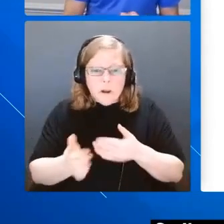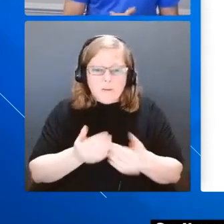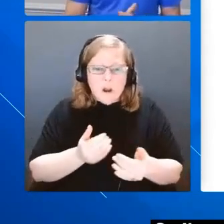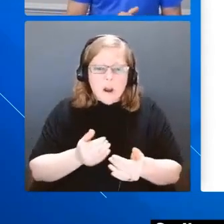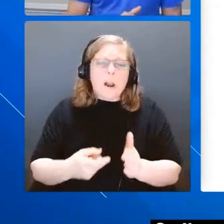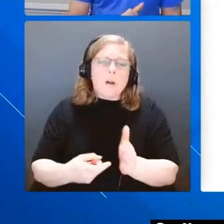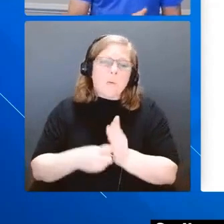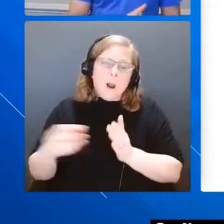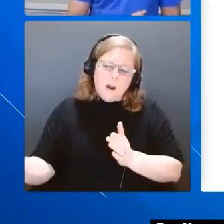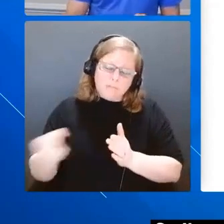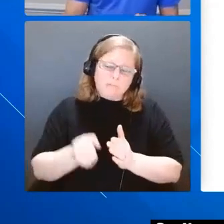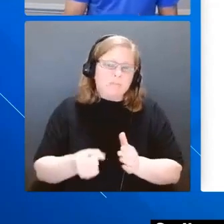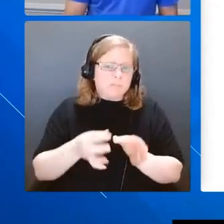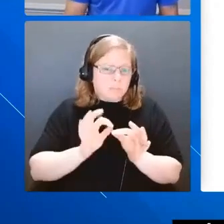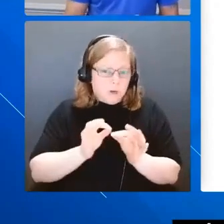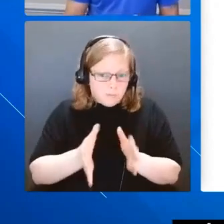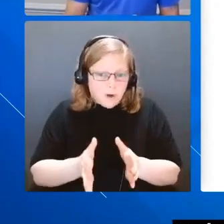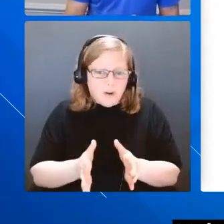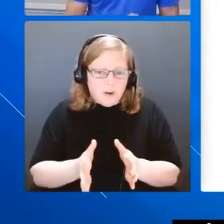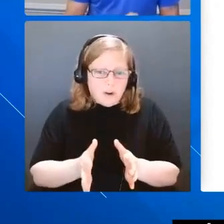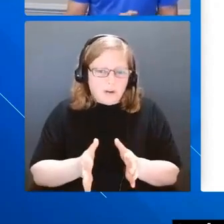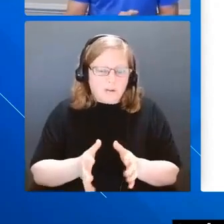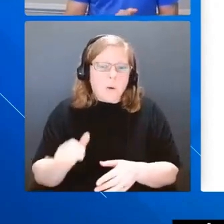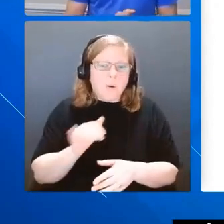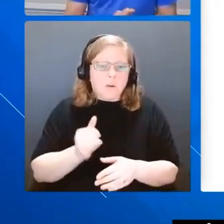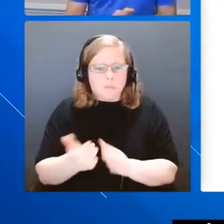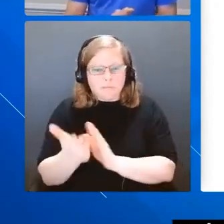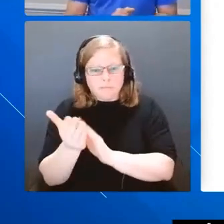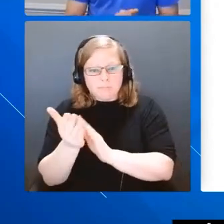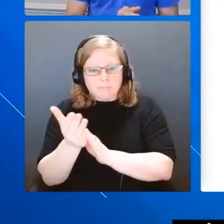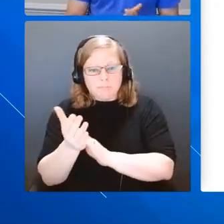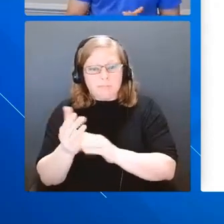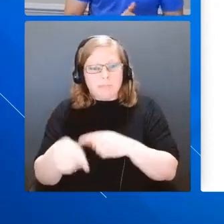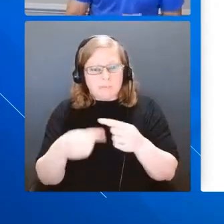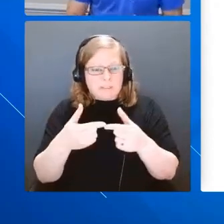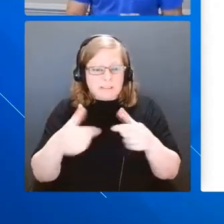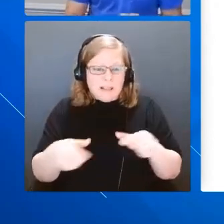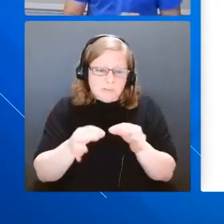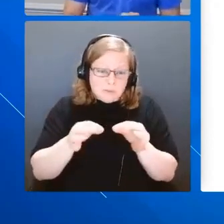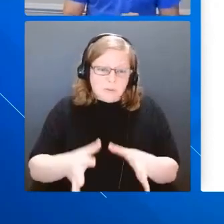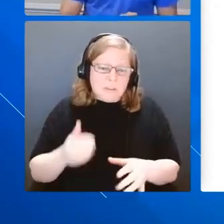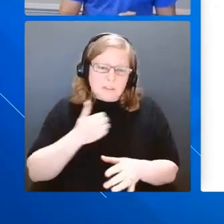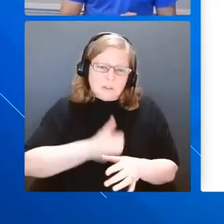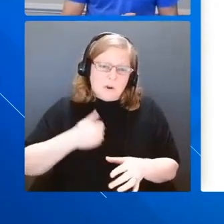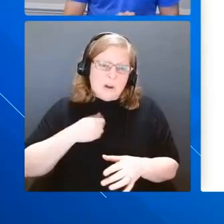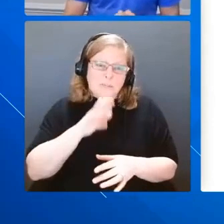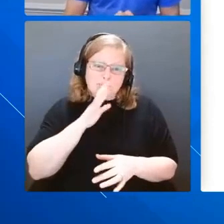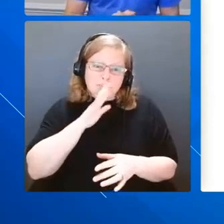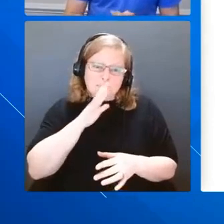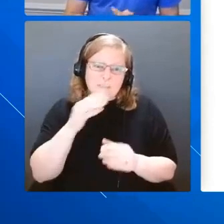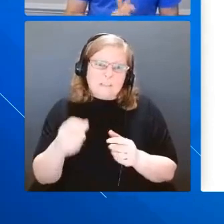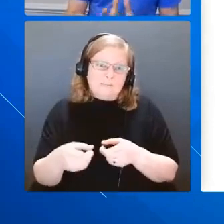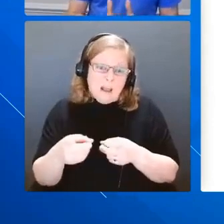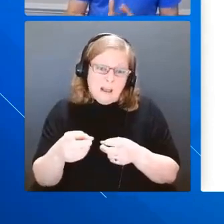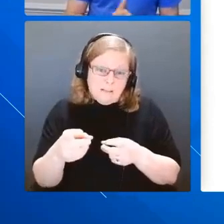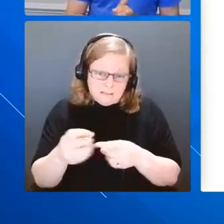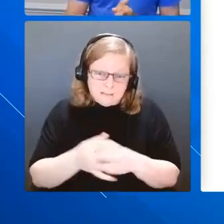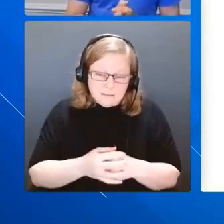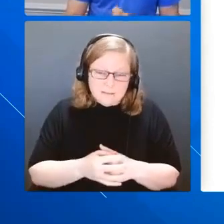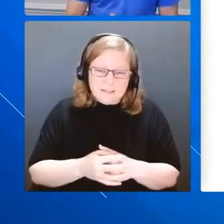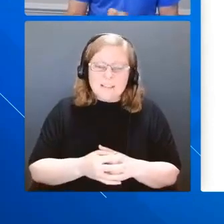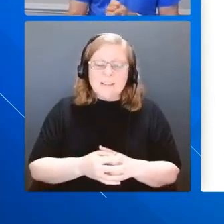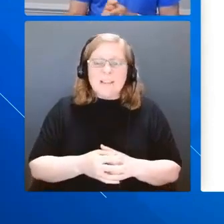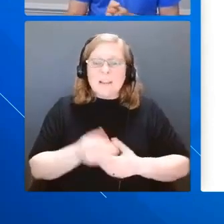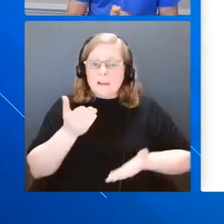language interpreter, and I want to do again a shout out to our sign language interpreters. And I apologize if I speak too quickly. You may require sign language